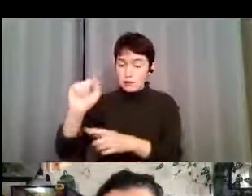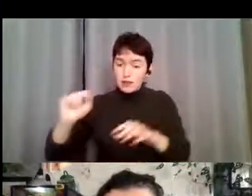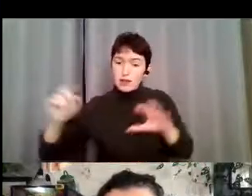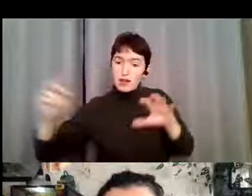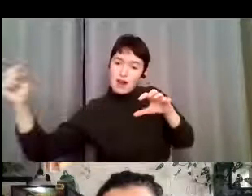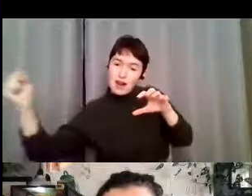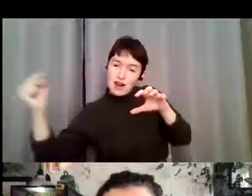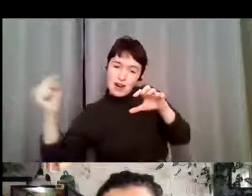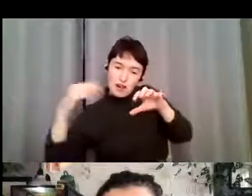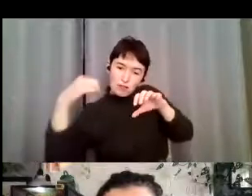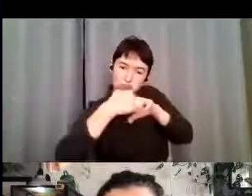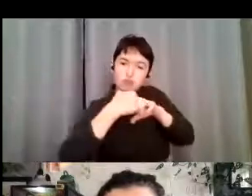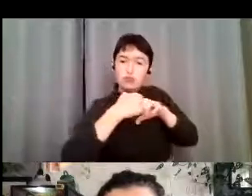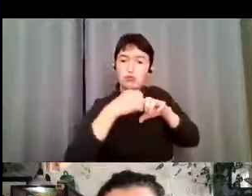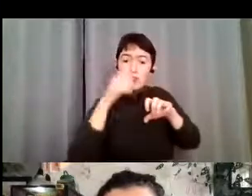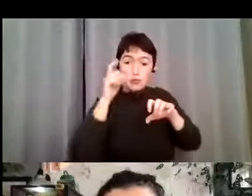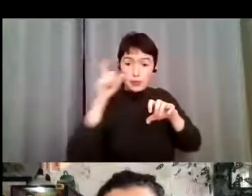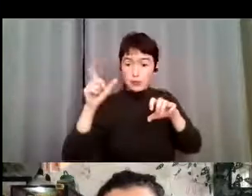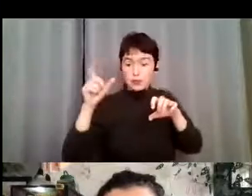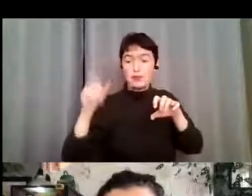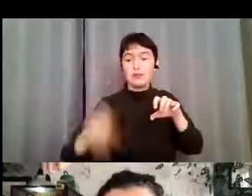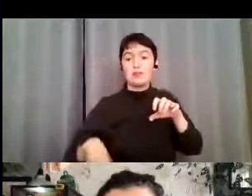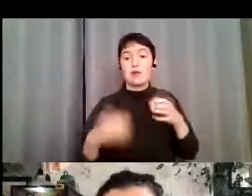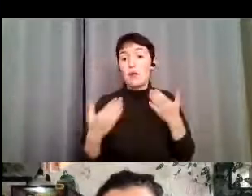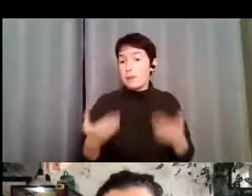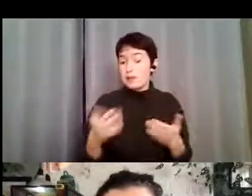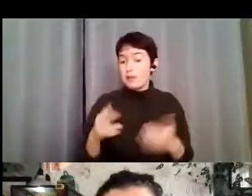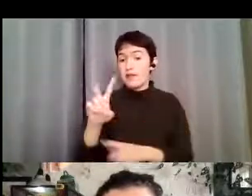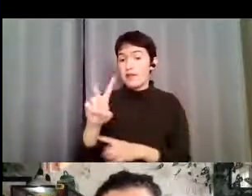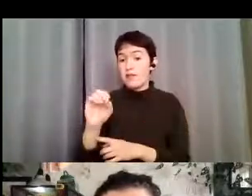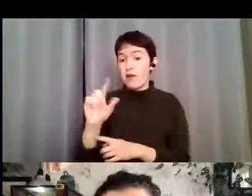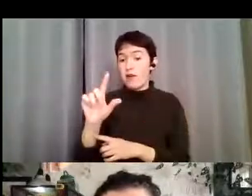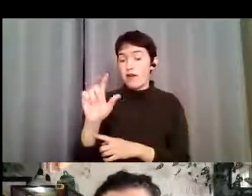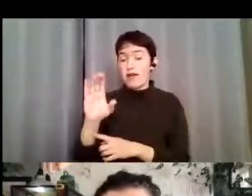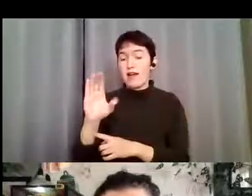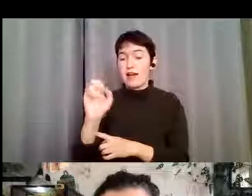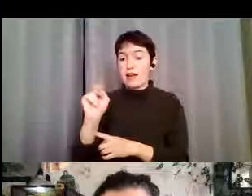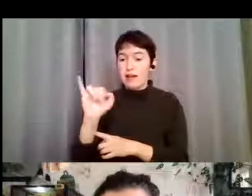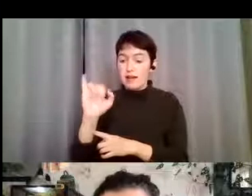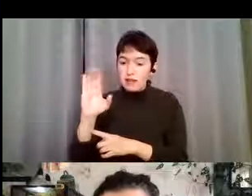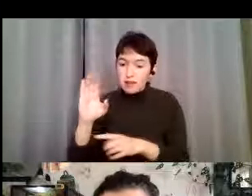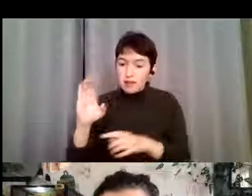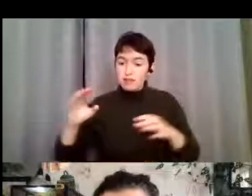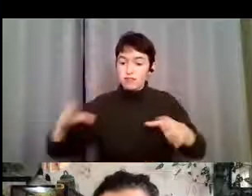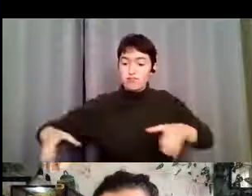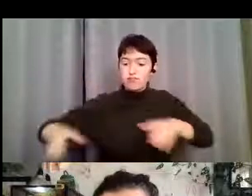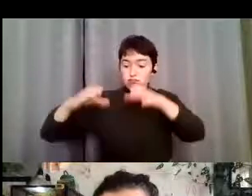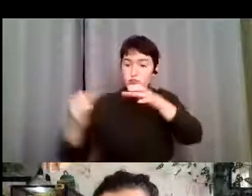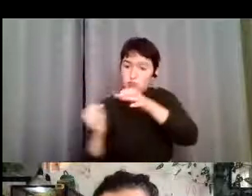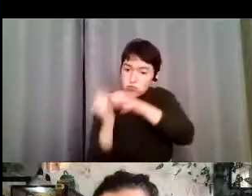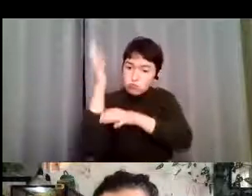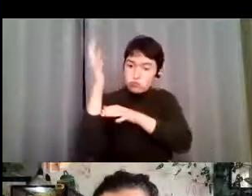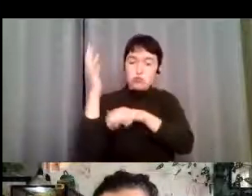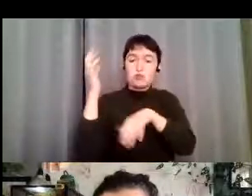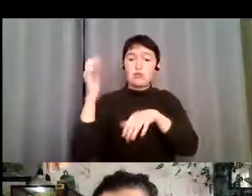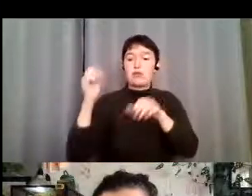or maybe from some of those volcanic eruptions that we saw a few slides ago. When volcanoes erupt, they can bring not just